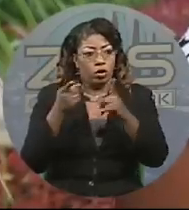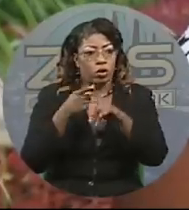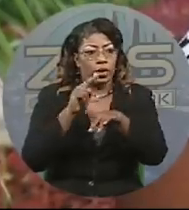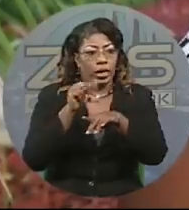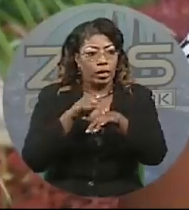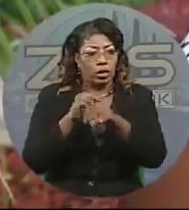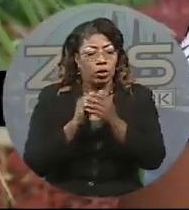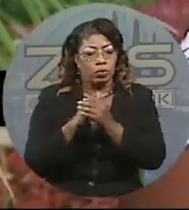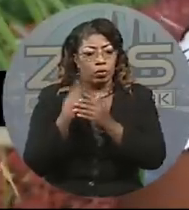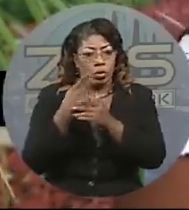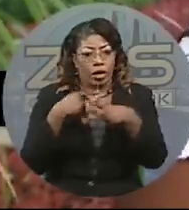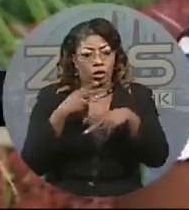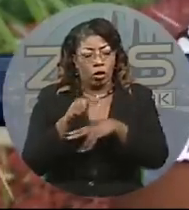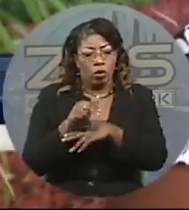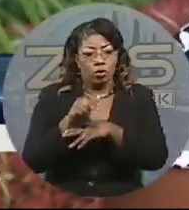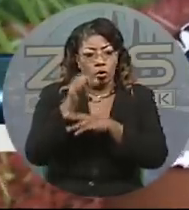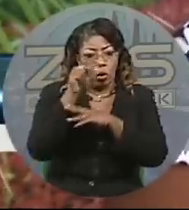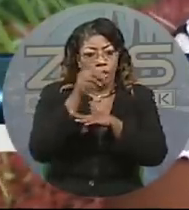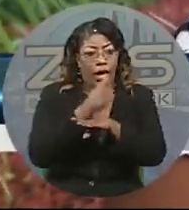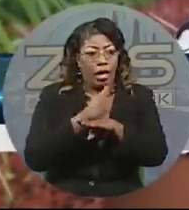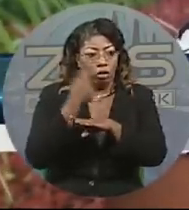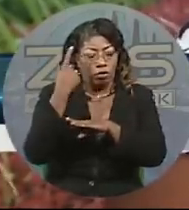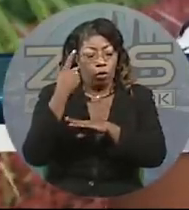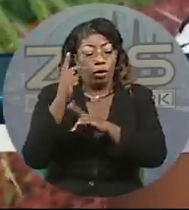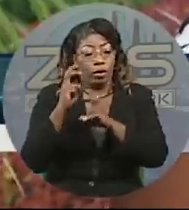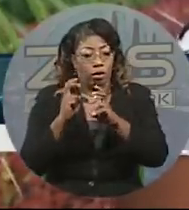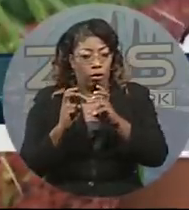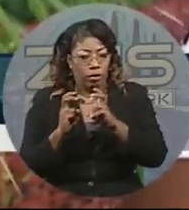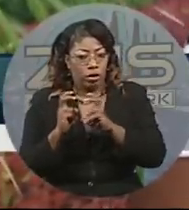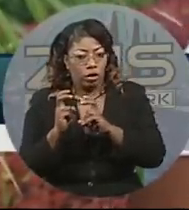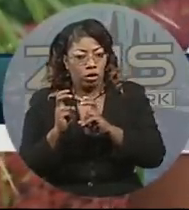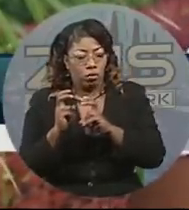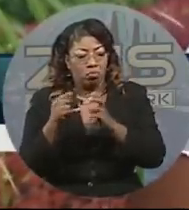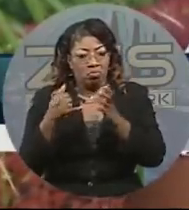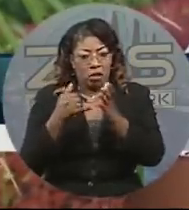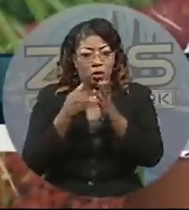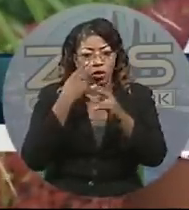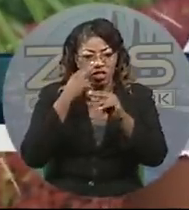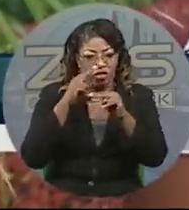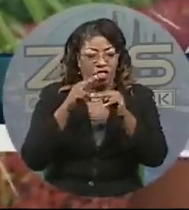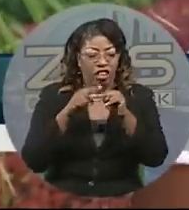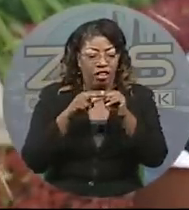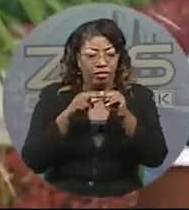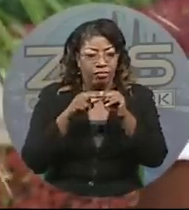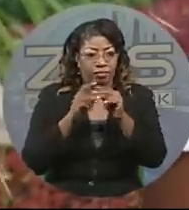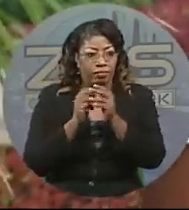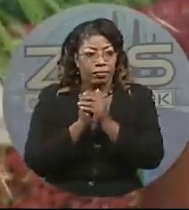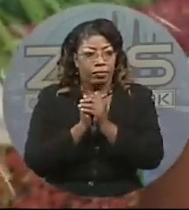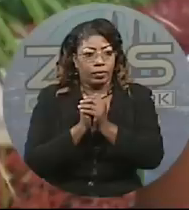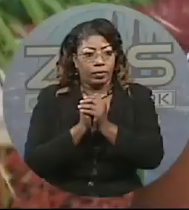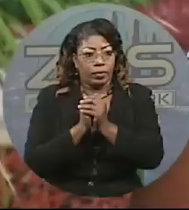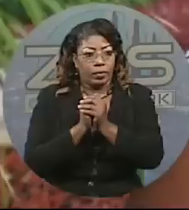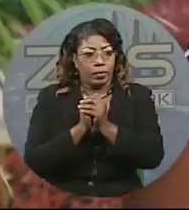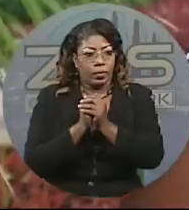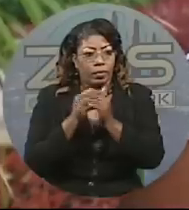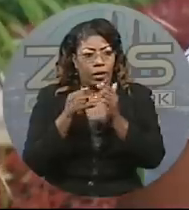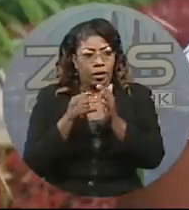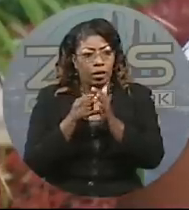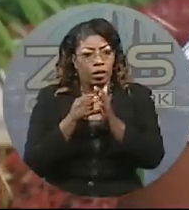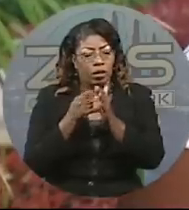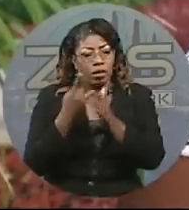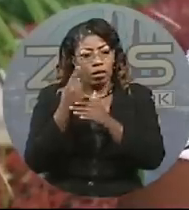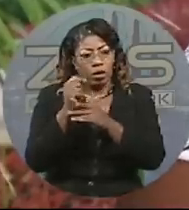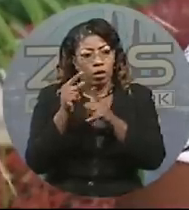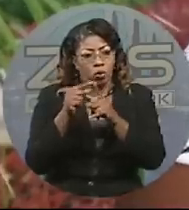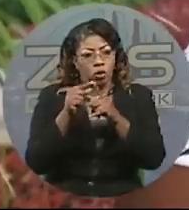We had to go North Andrus for the competition, but it was very fun. And the words